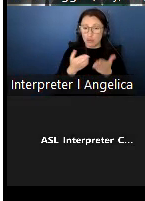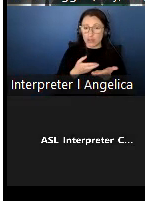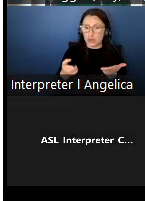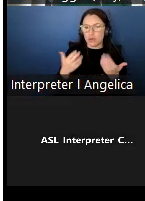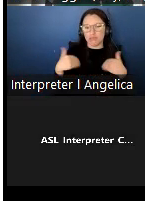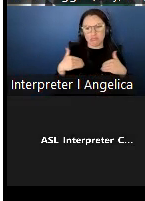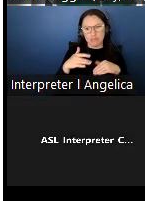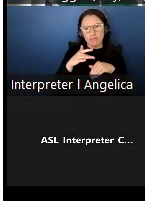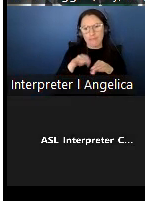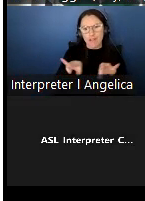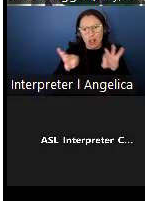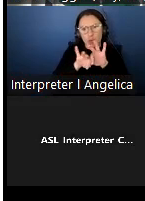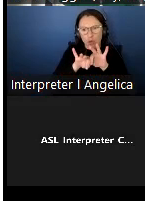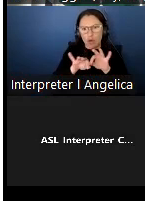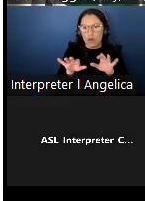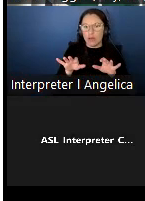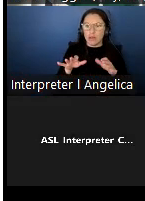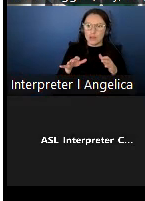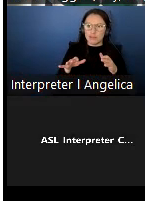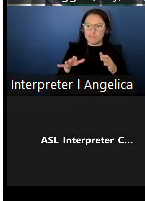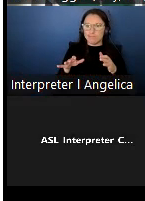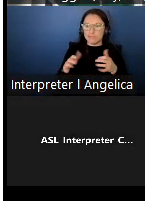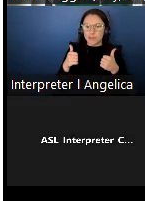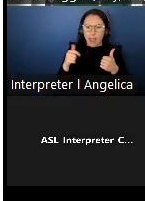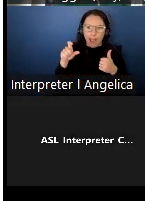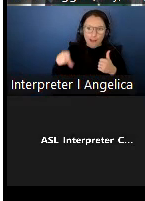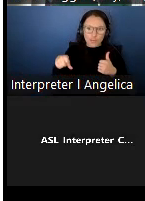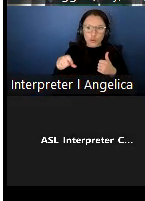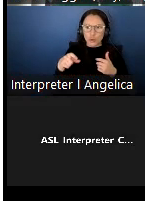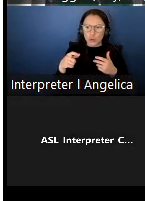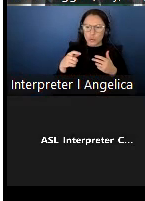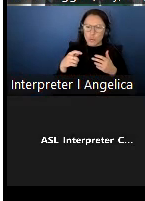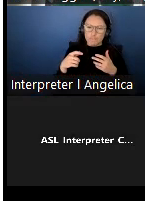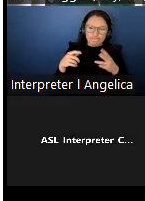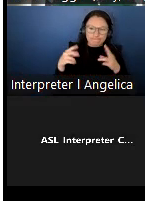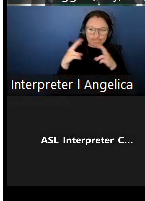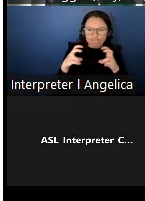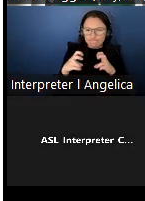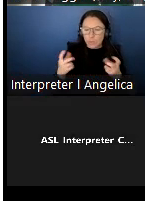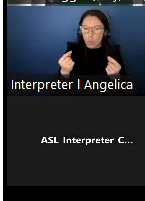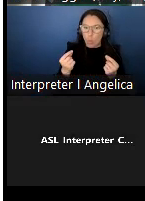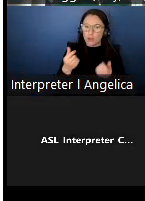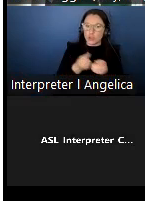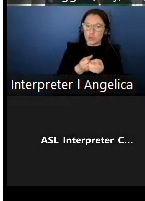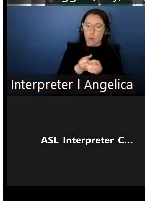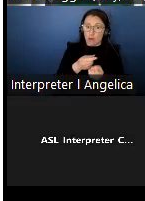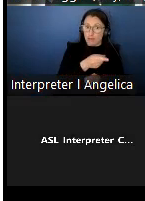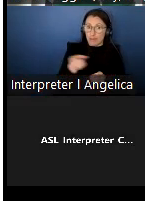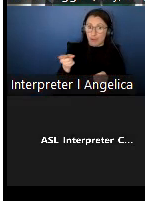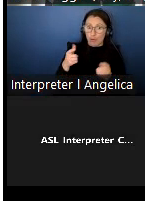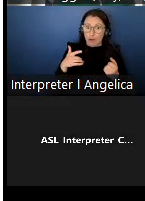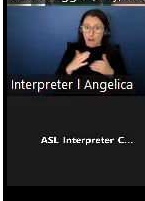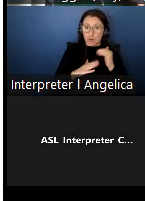those approaches in kind of exploring what supports they're comfortable with and then offering the tools associated with those